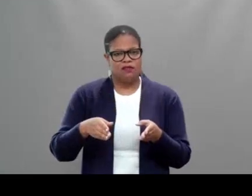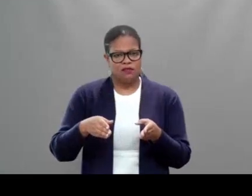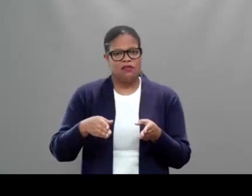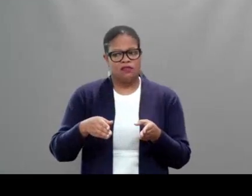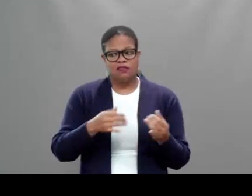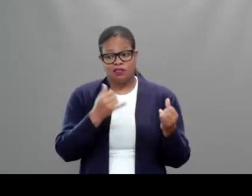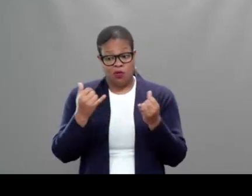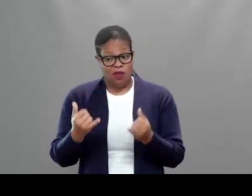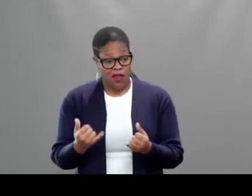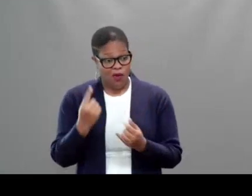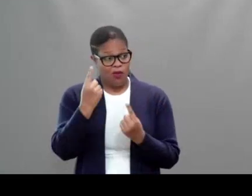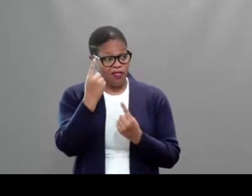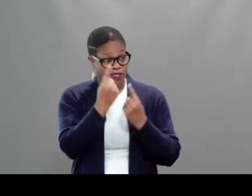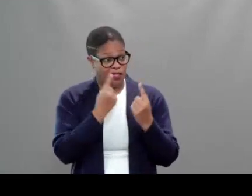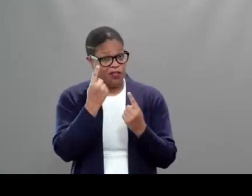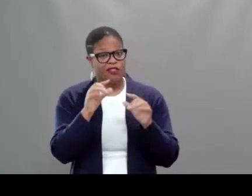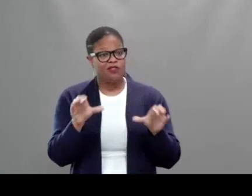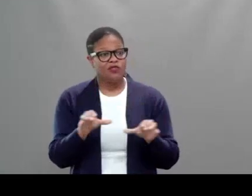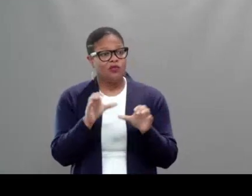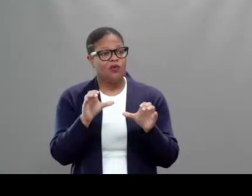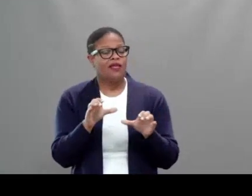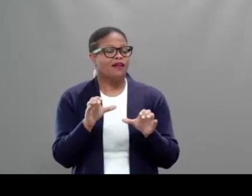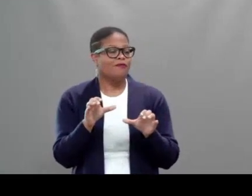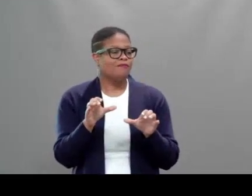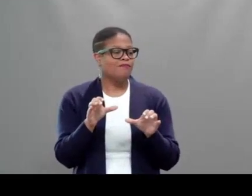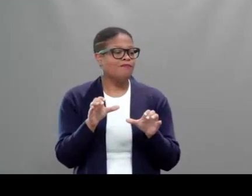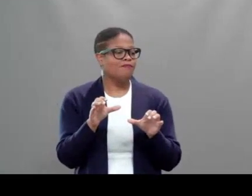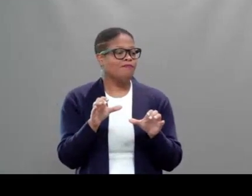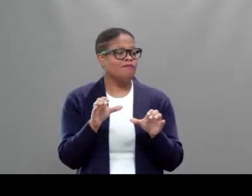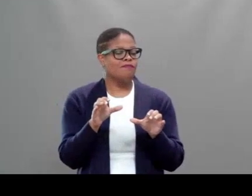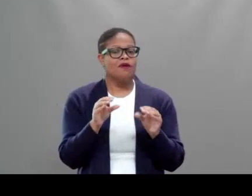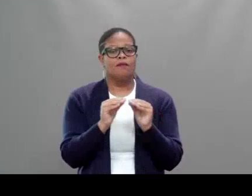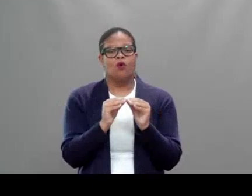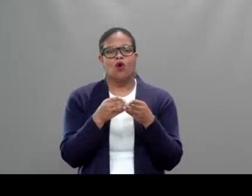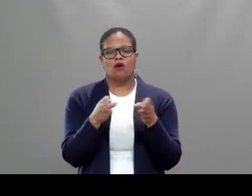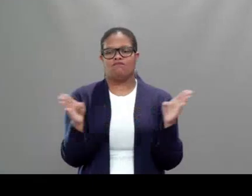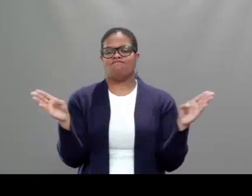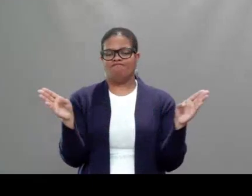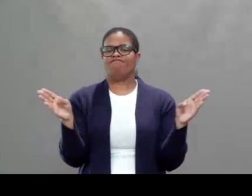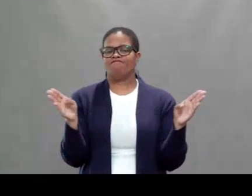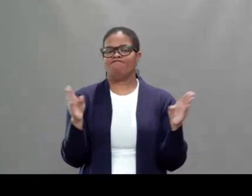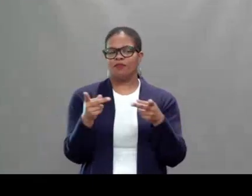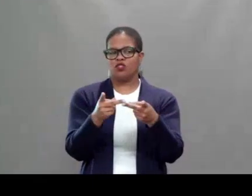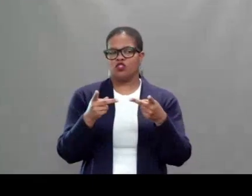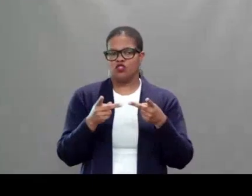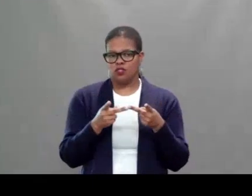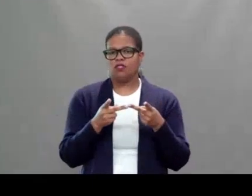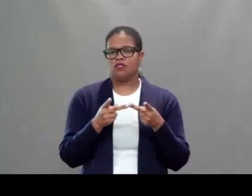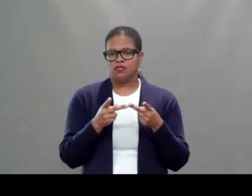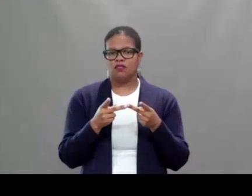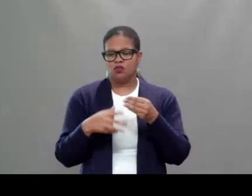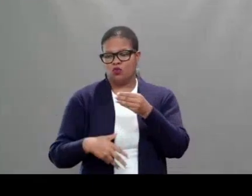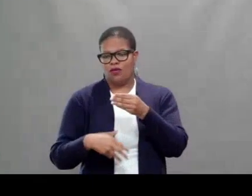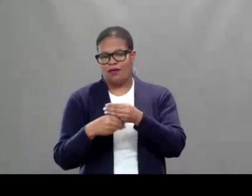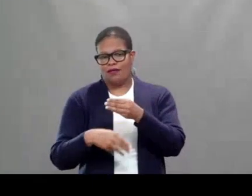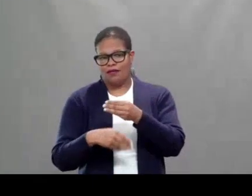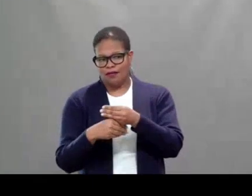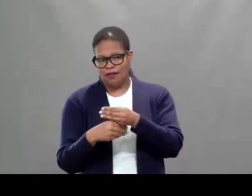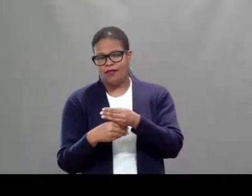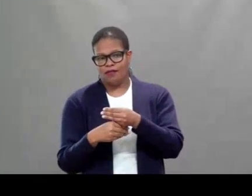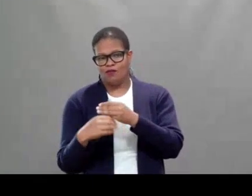at possibly doing a little bit of a wider range position to do some